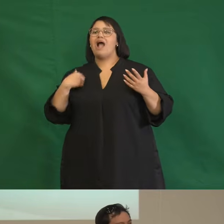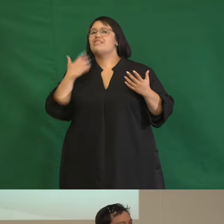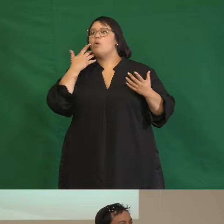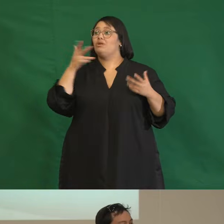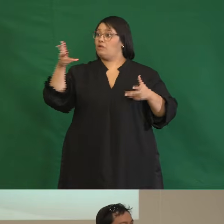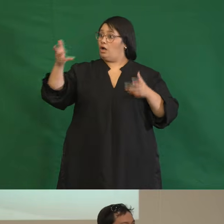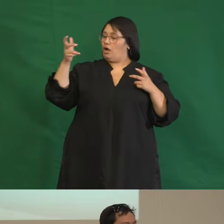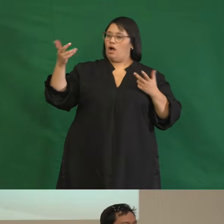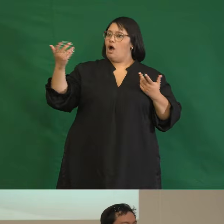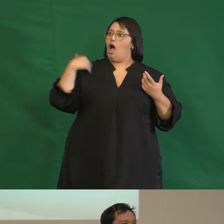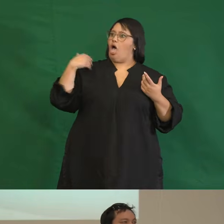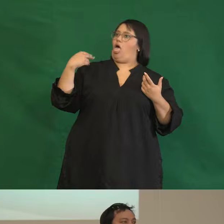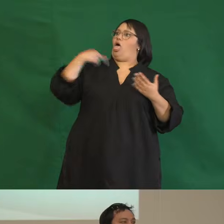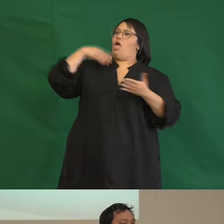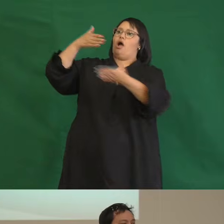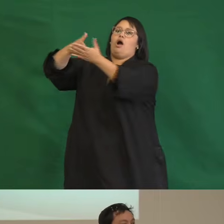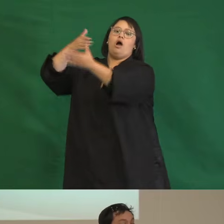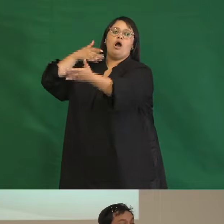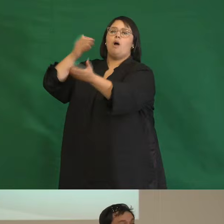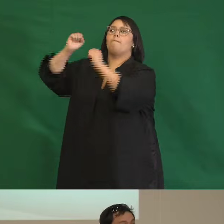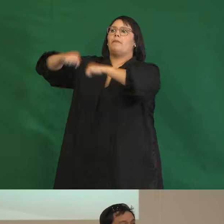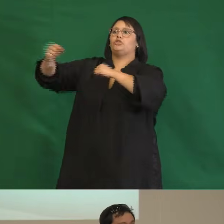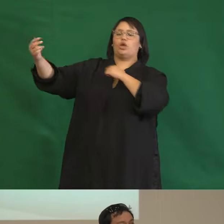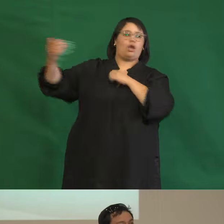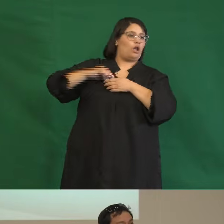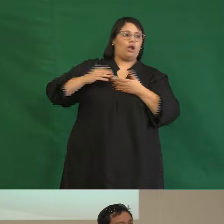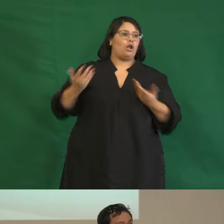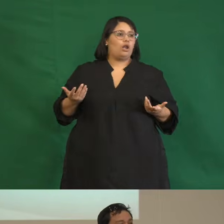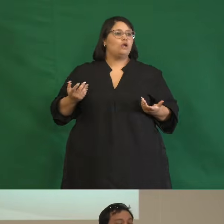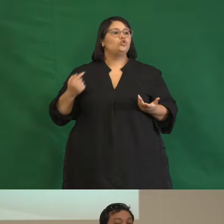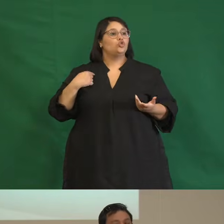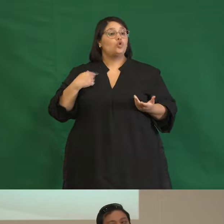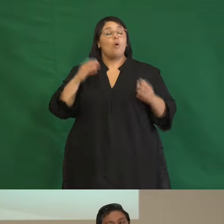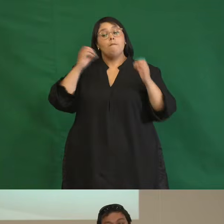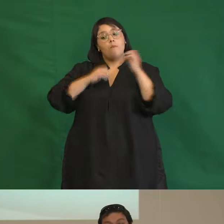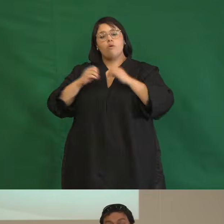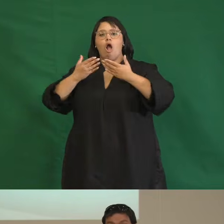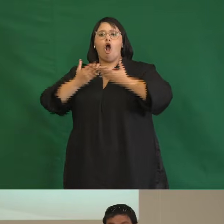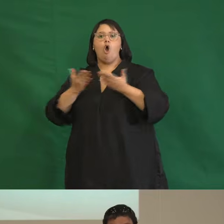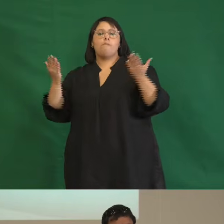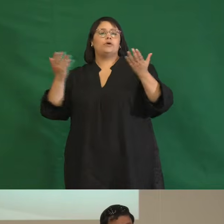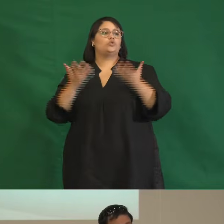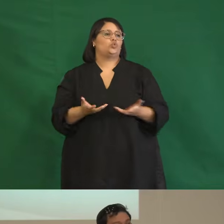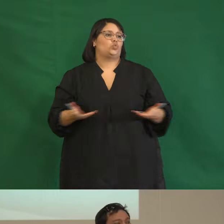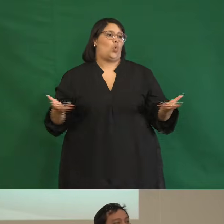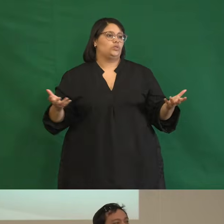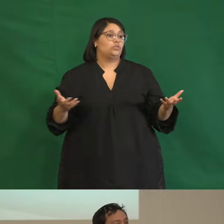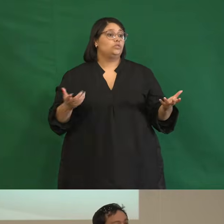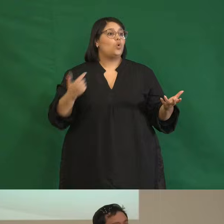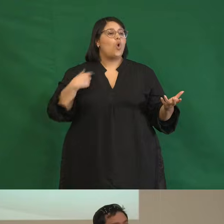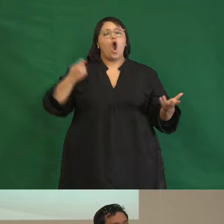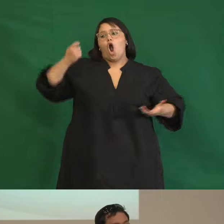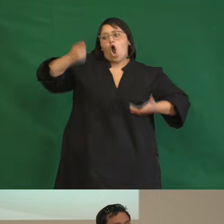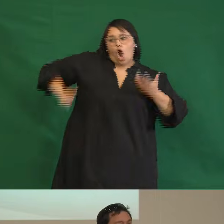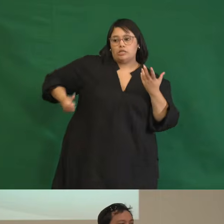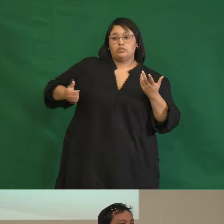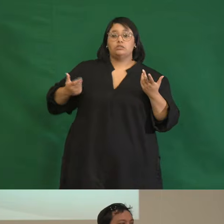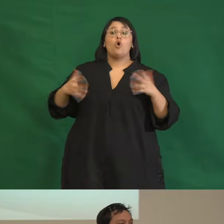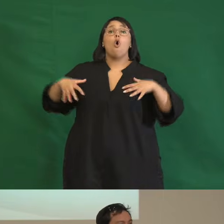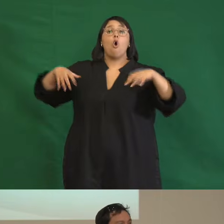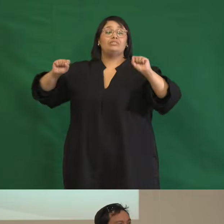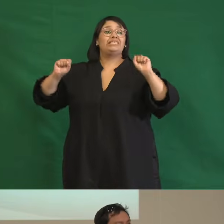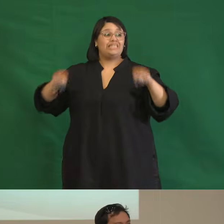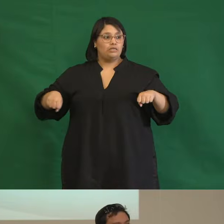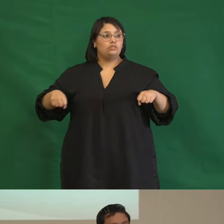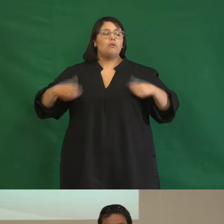system. So Moodle is also open source, so it doesn't cost anything to have Moodle. Yes, it costs something to host Moodle, but the structure of the